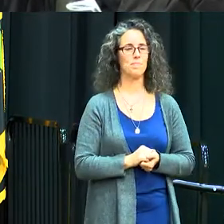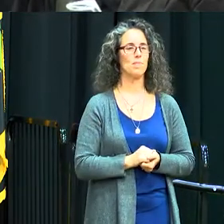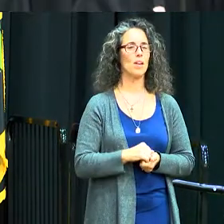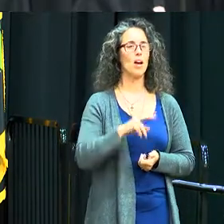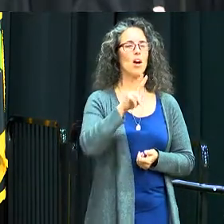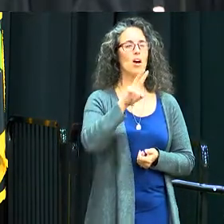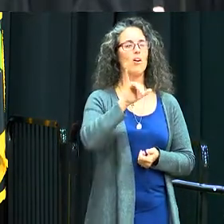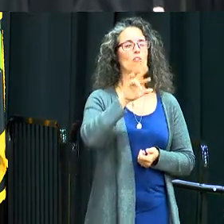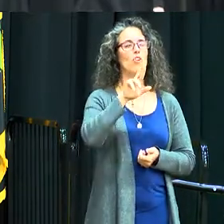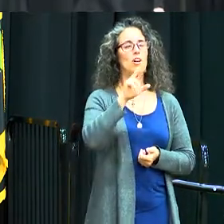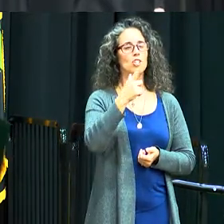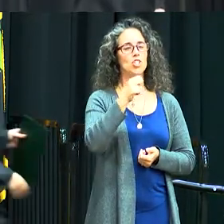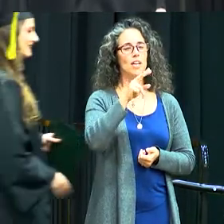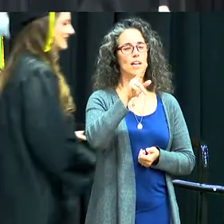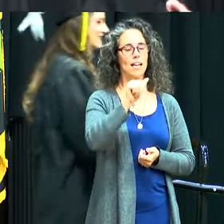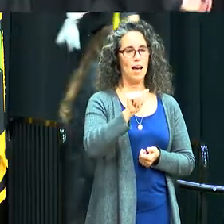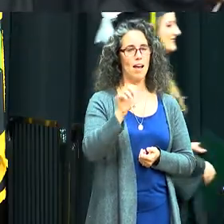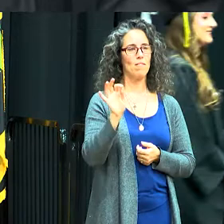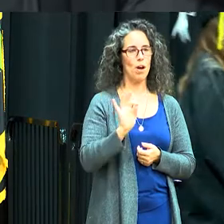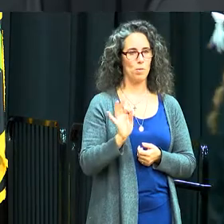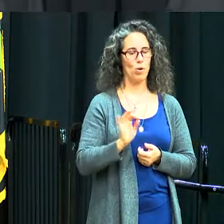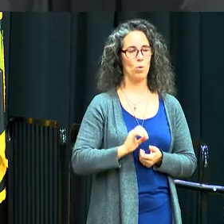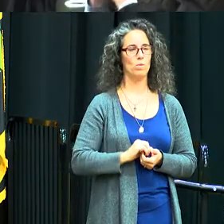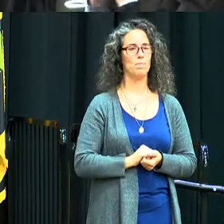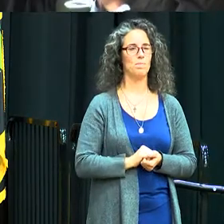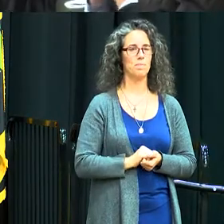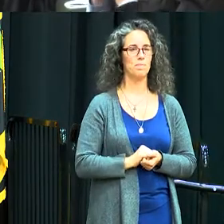Virginia Rose Famia.